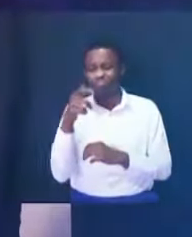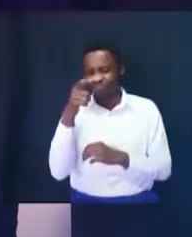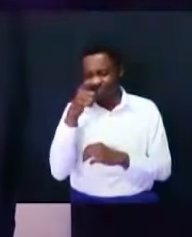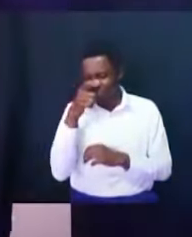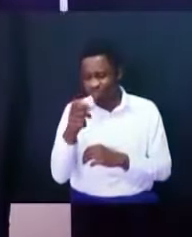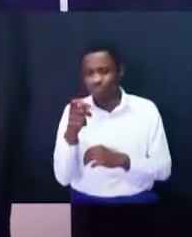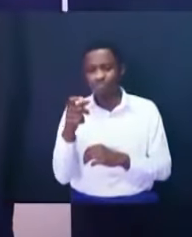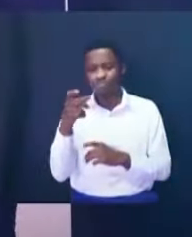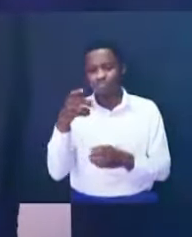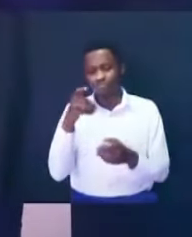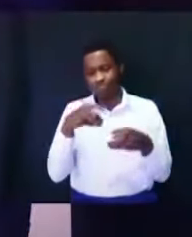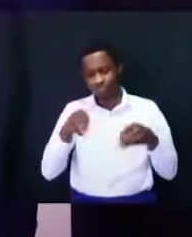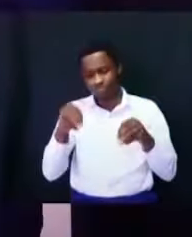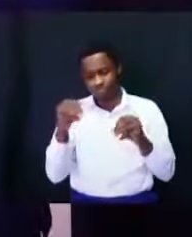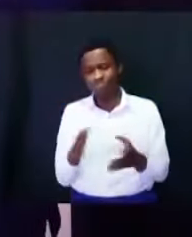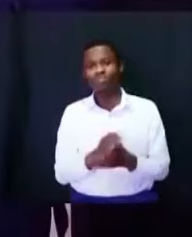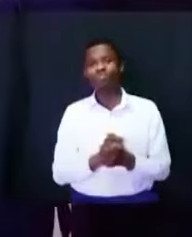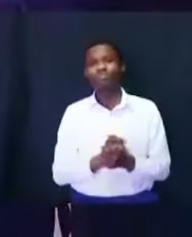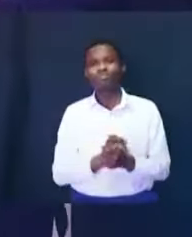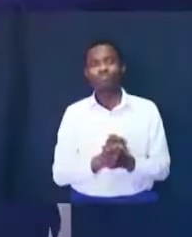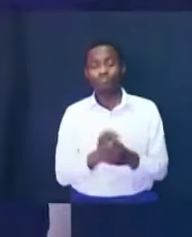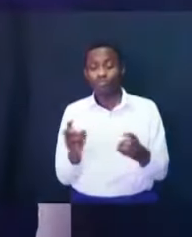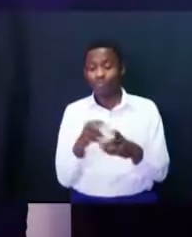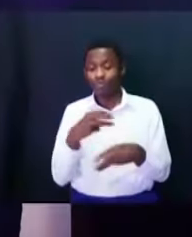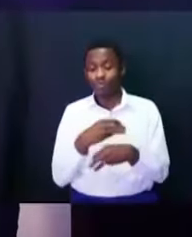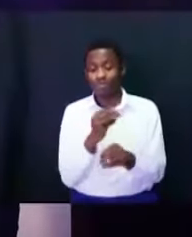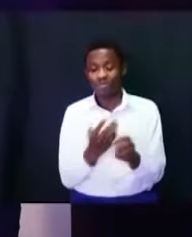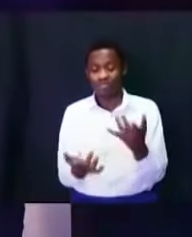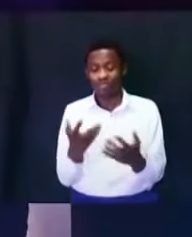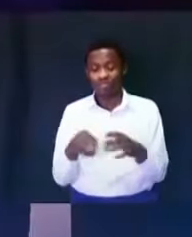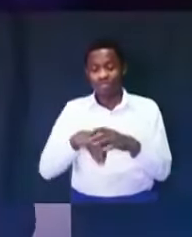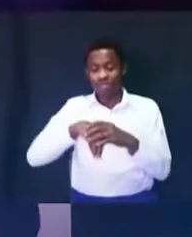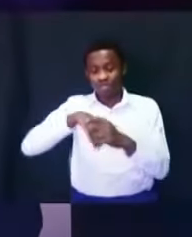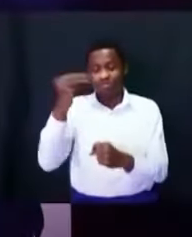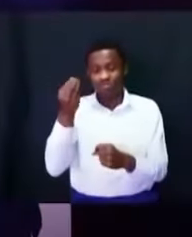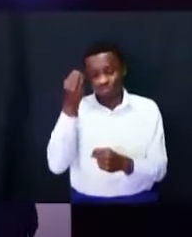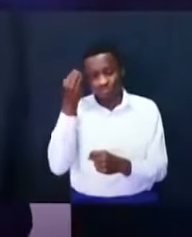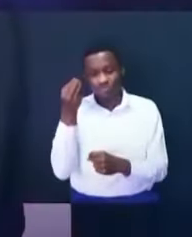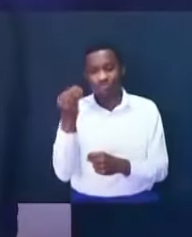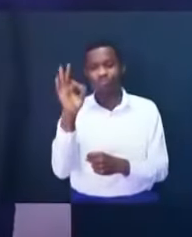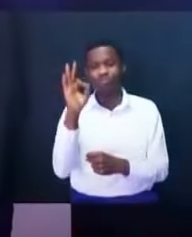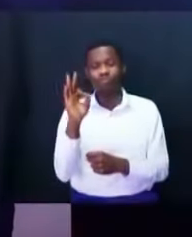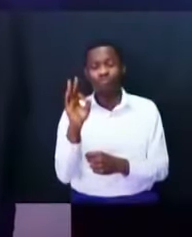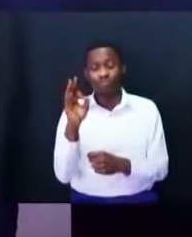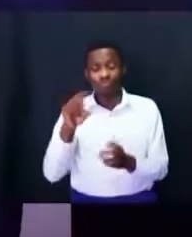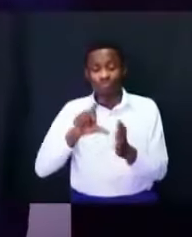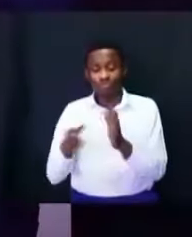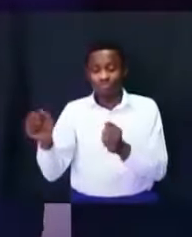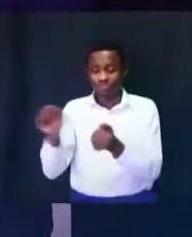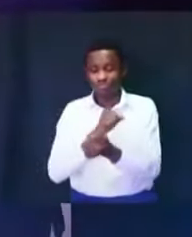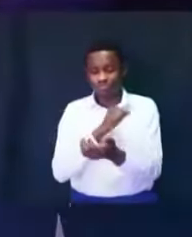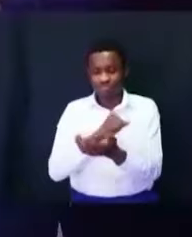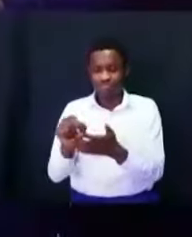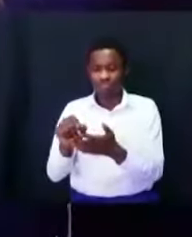Trader so I made the Fire come out out from you and it consumed you and I reduce